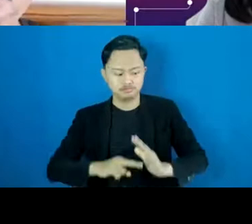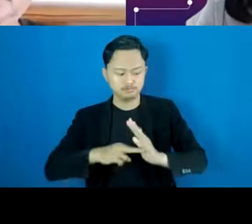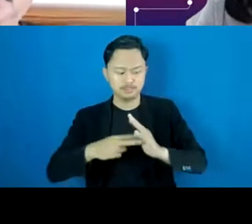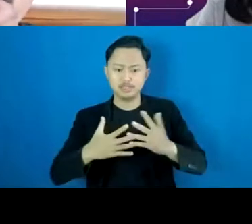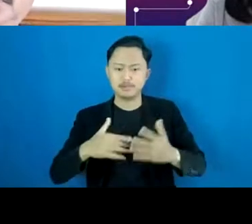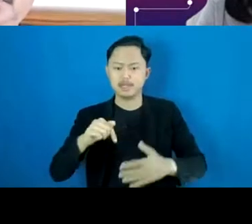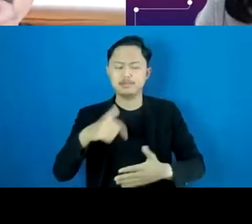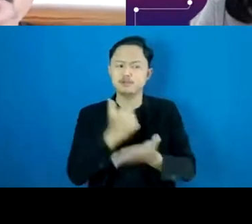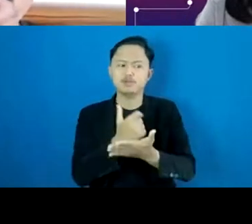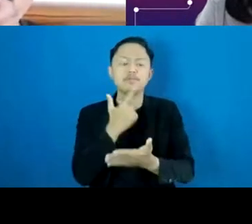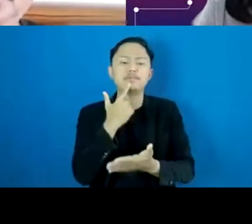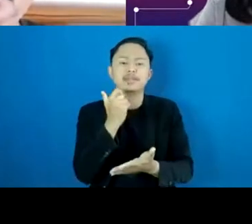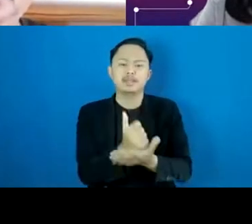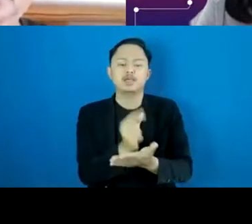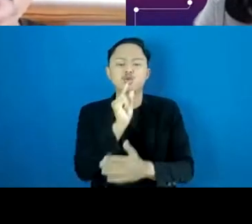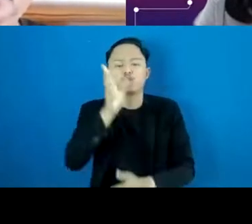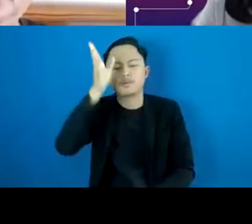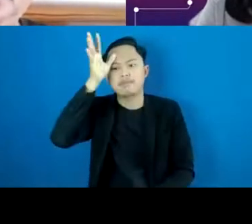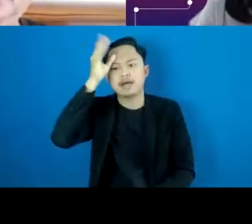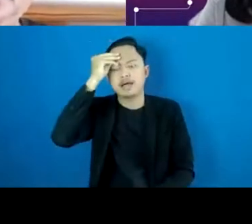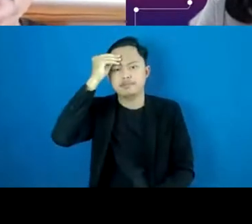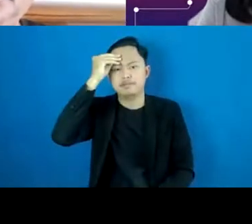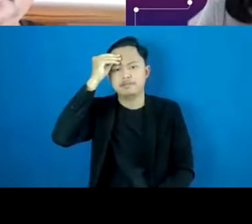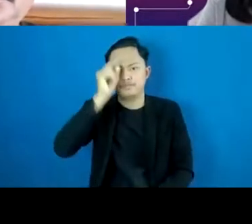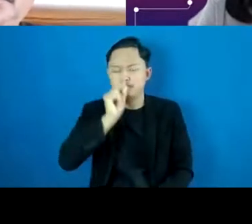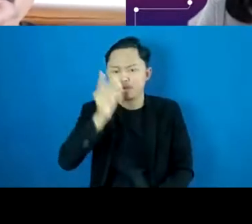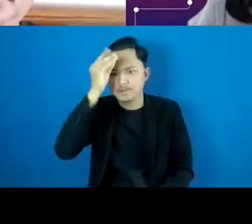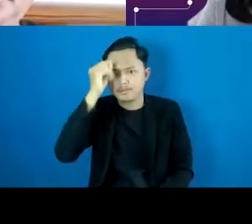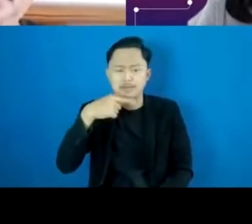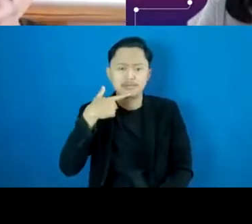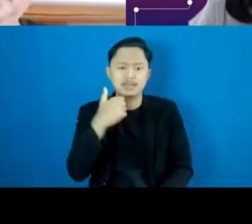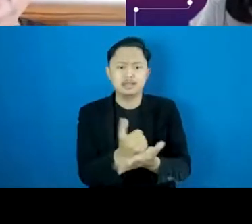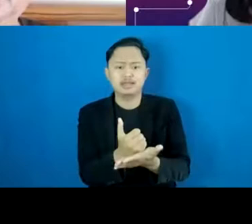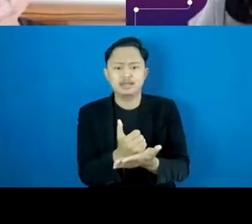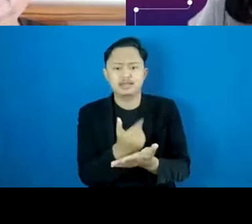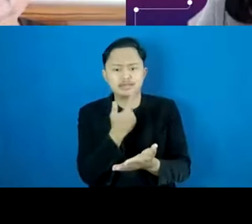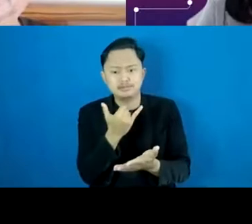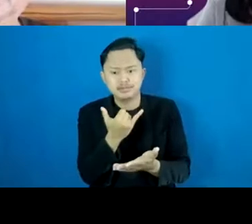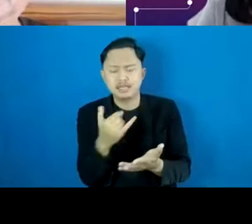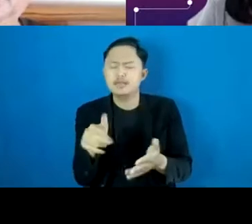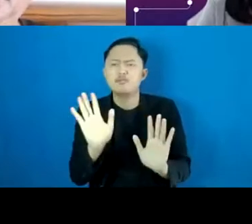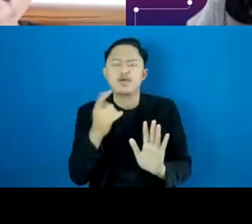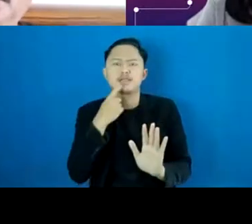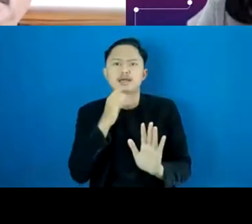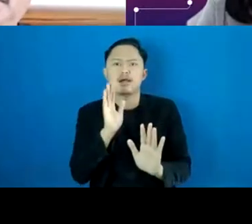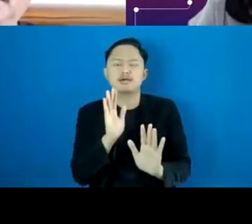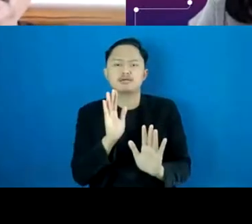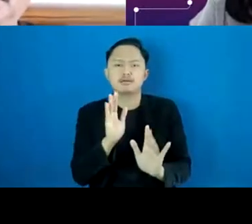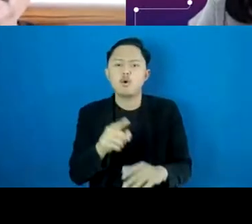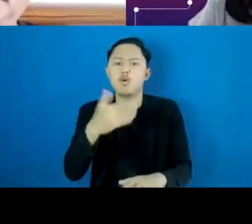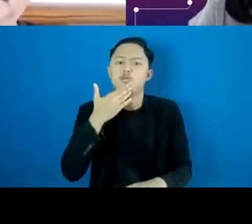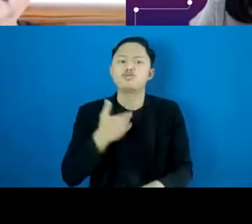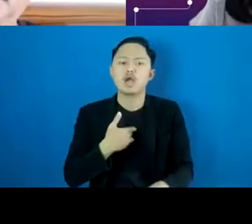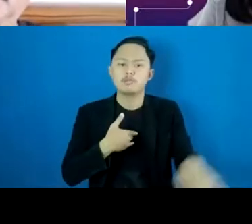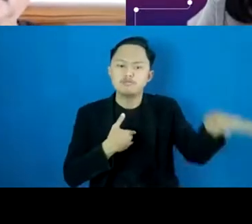It is important to understand that it's not just about having the connection and having